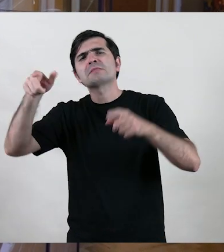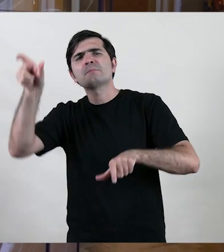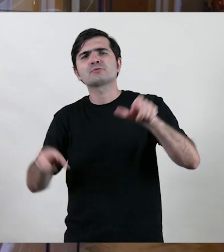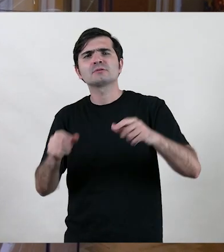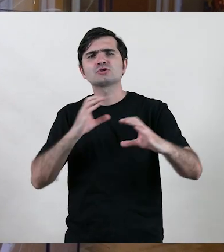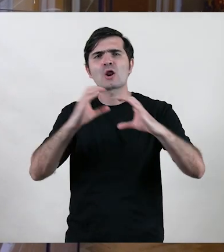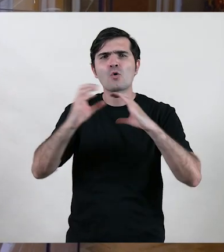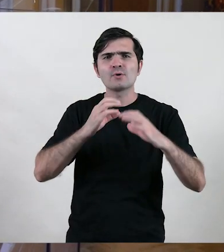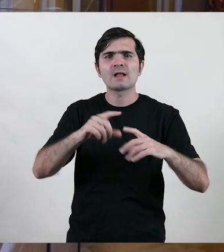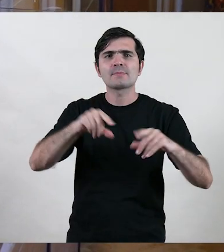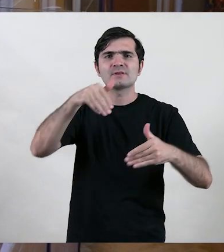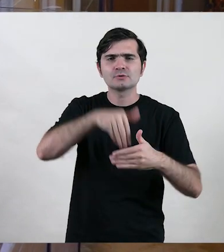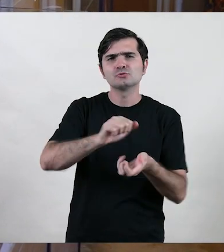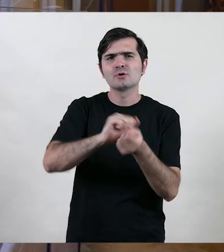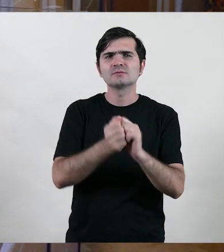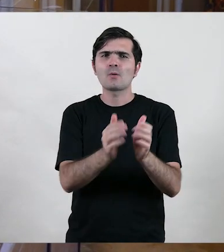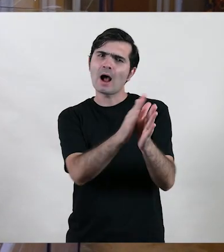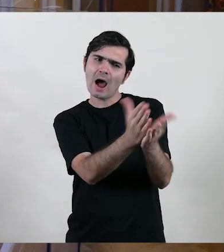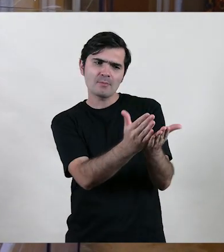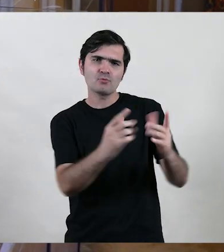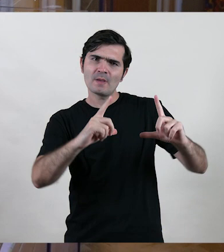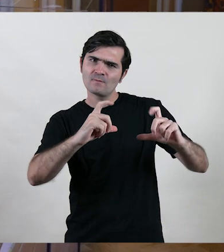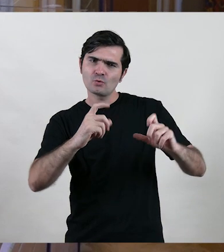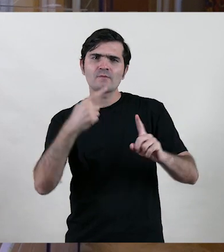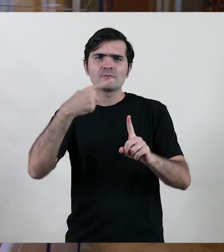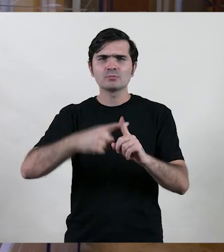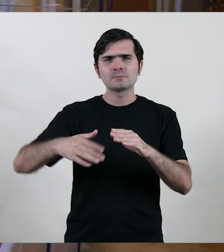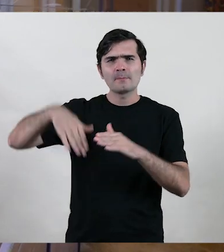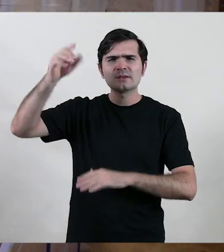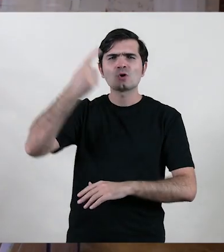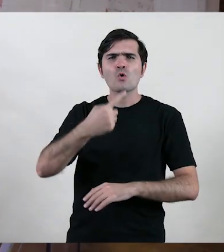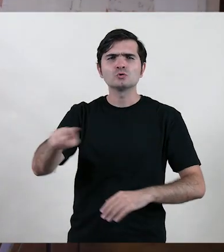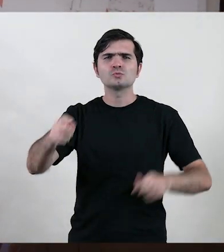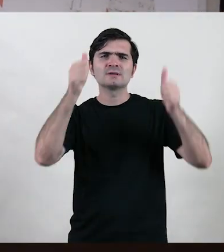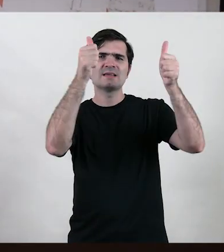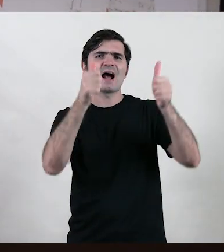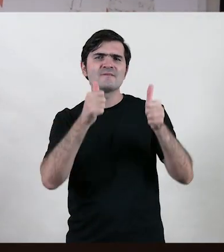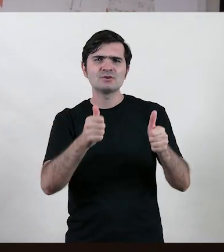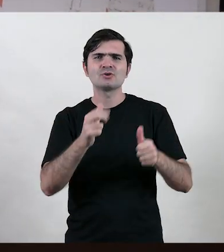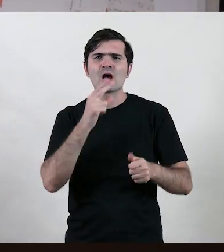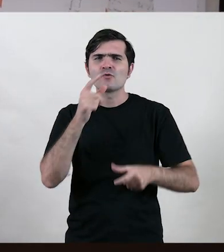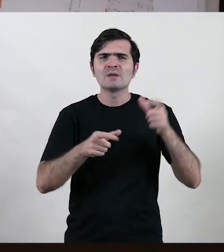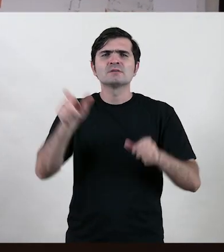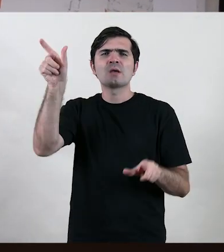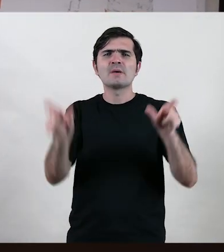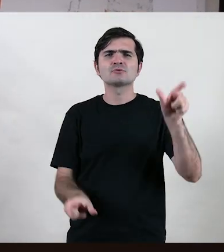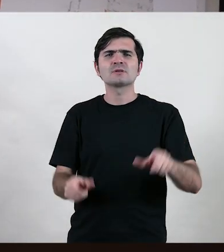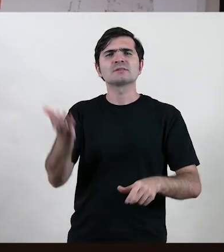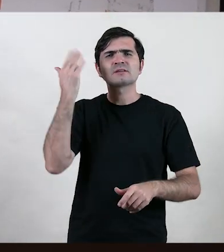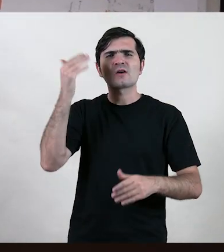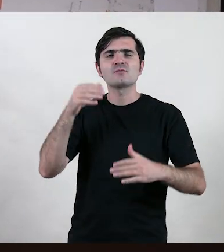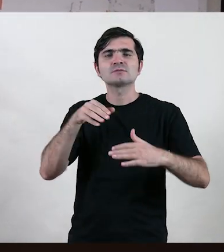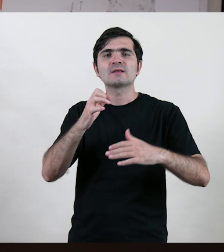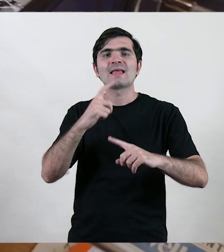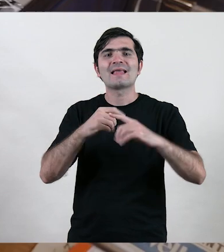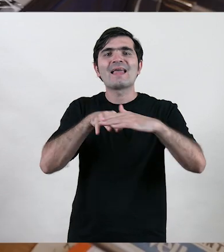Nicolescu and certain foreign personalities, photo albums, as well as over 100 posters referring to figures of